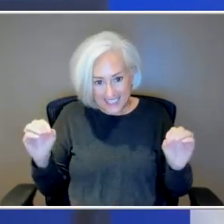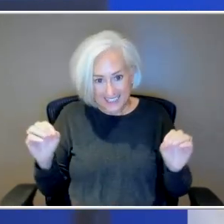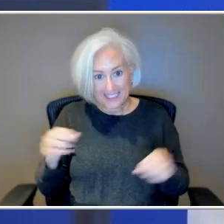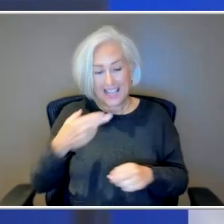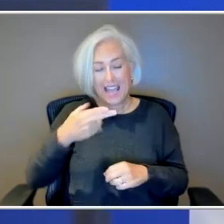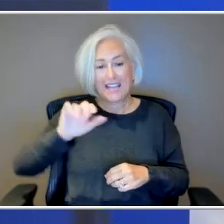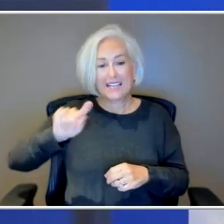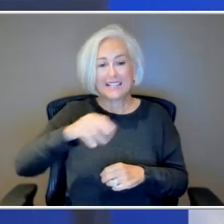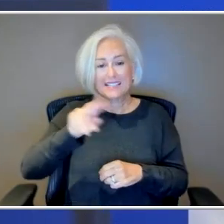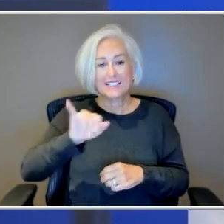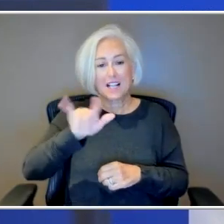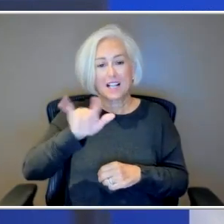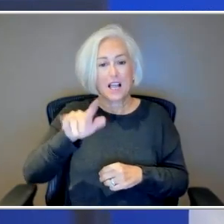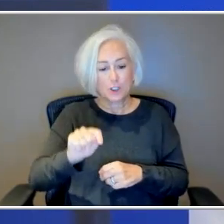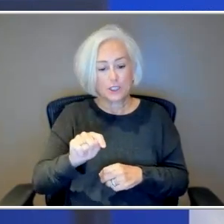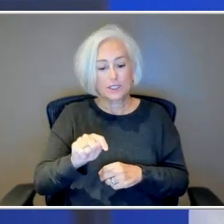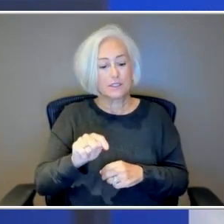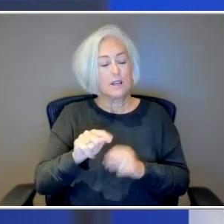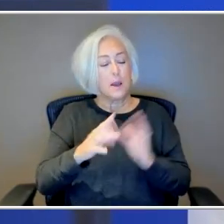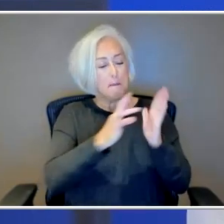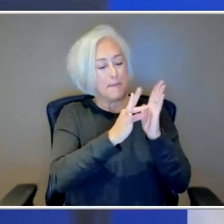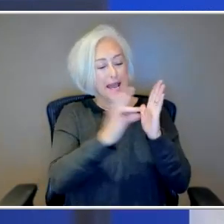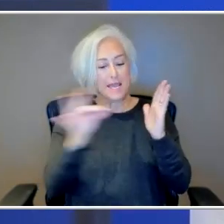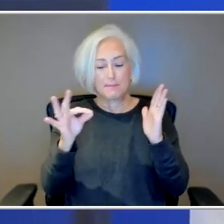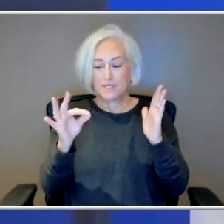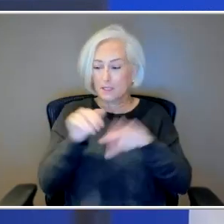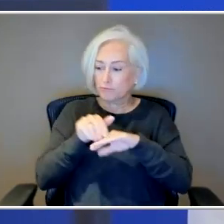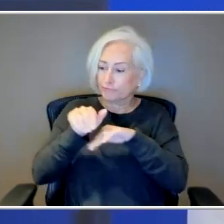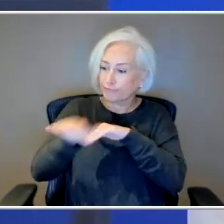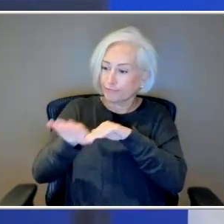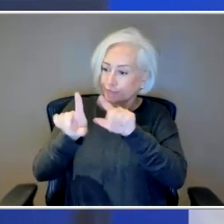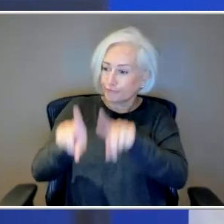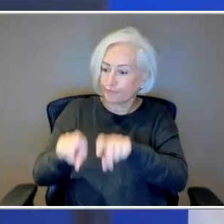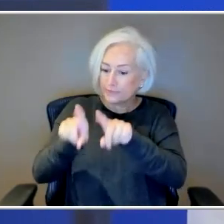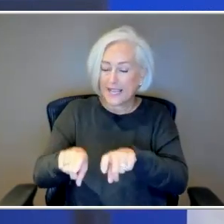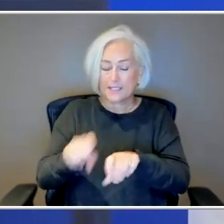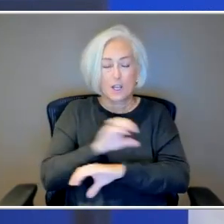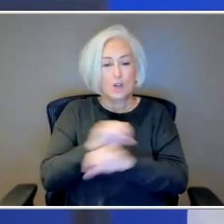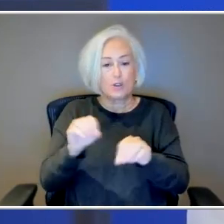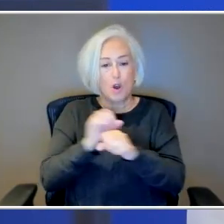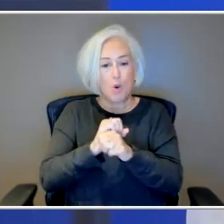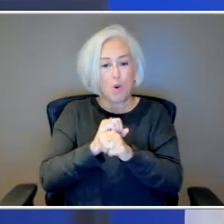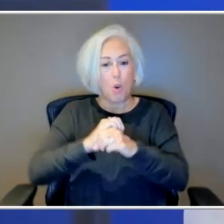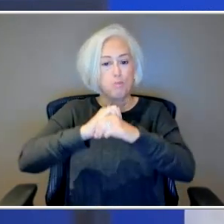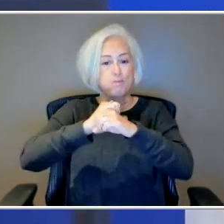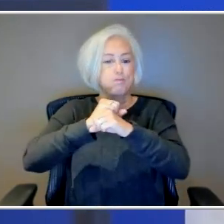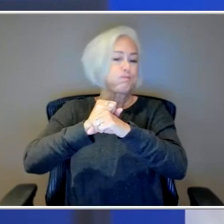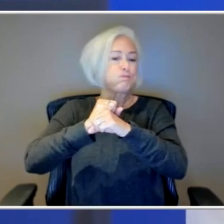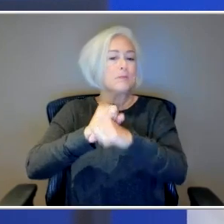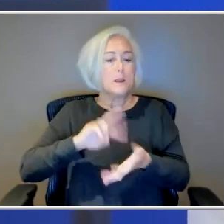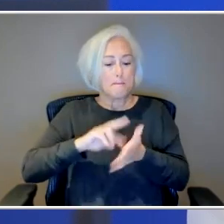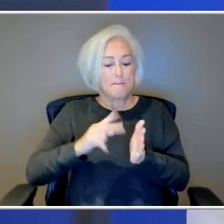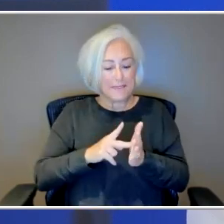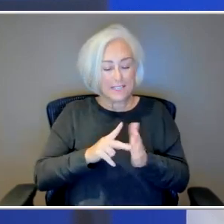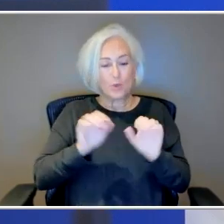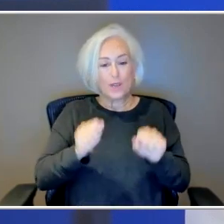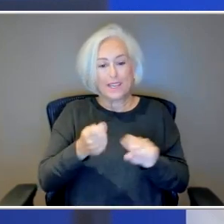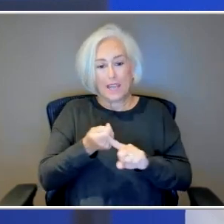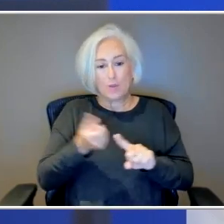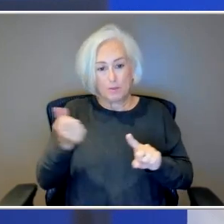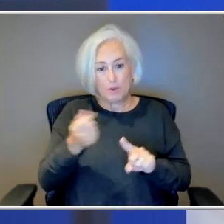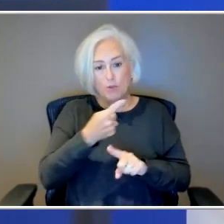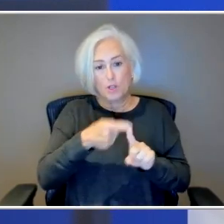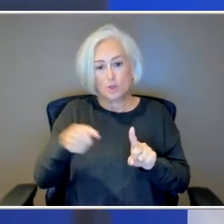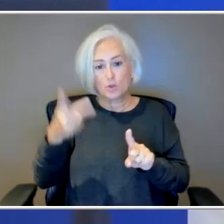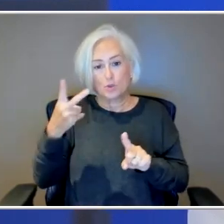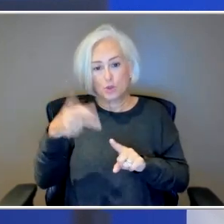no inflammation. For these patients, we can consider to do drug holiday, take them off the medications for 1 to 2 years. But even